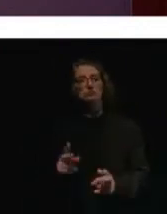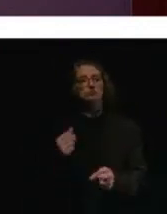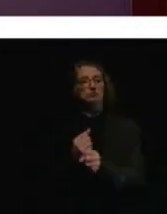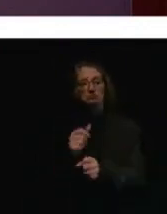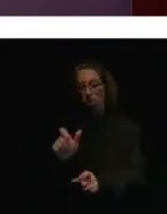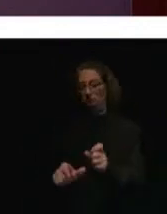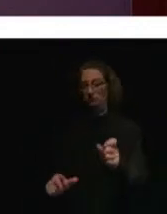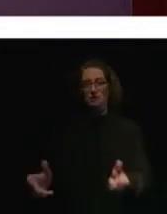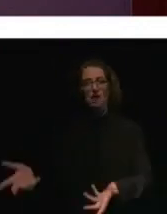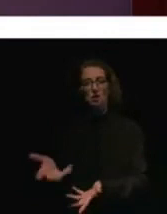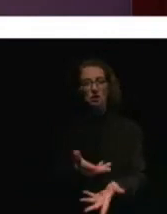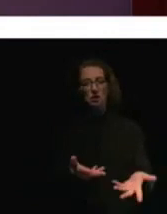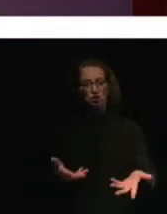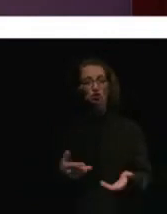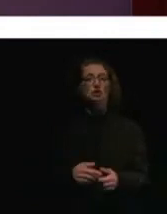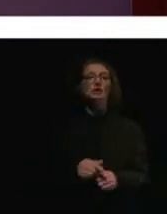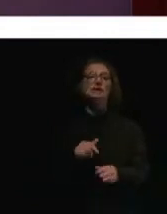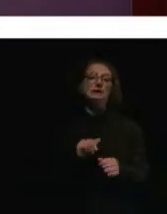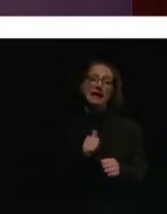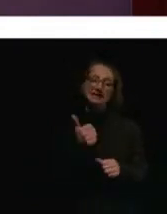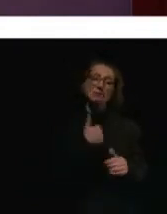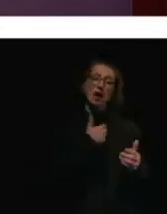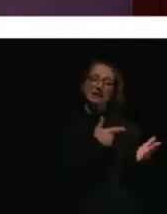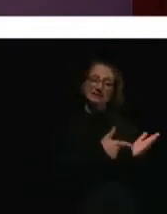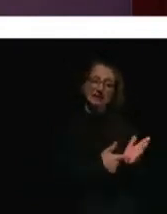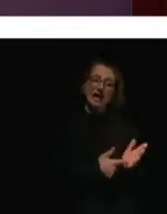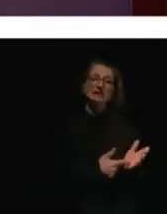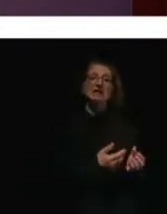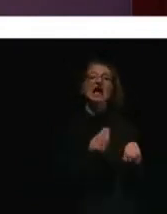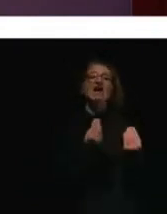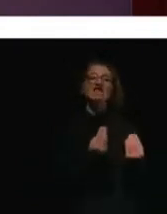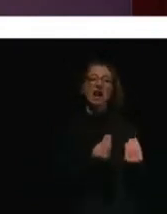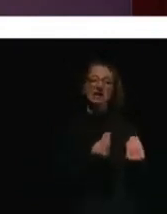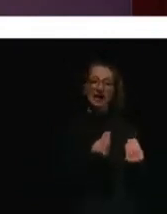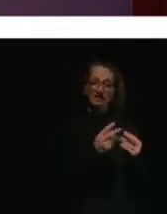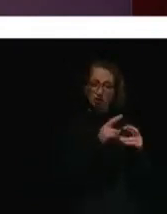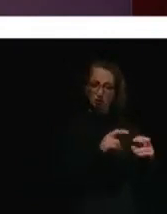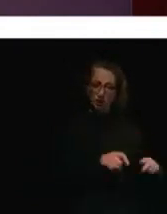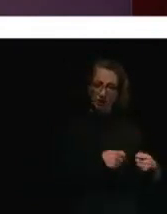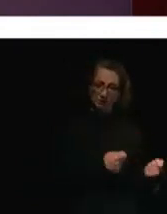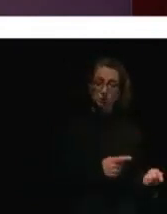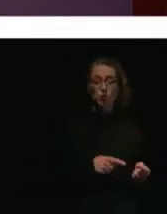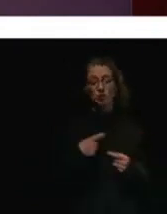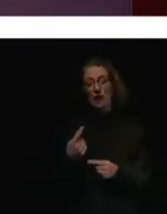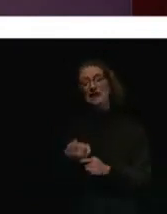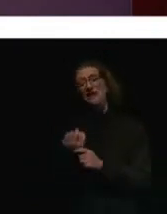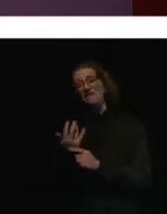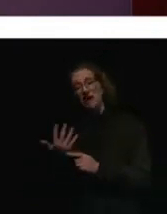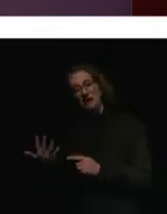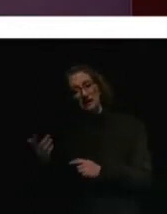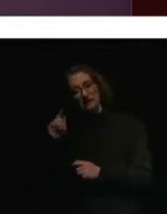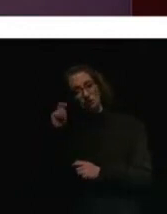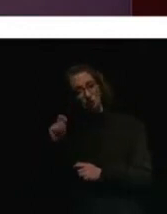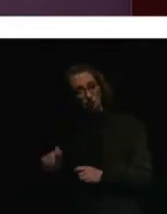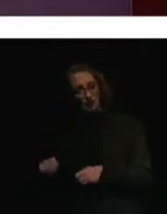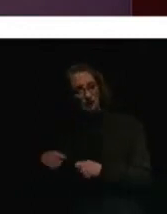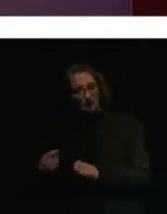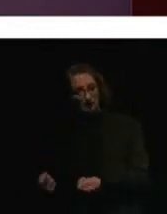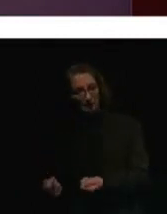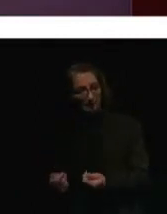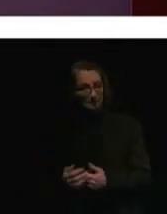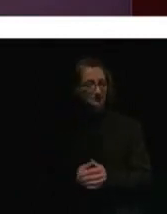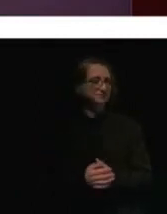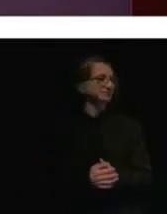studies. Right now, we're going to tell you about the results of the qualitative study, and we're still in exchange